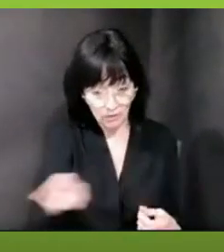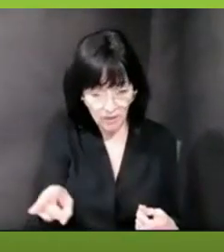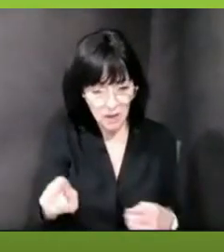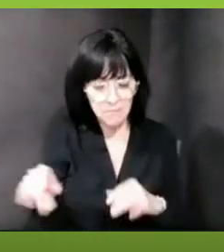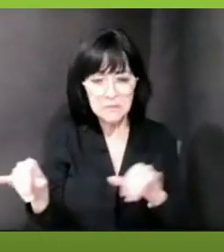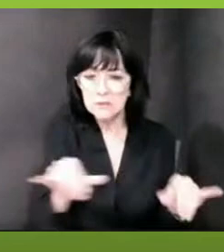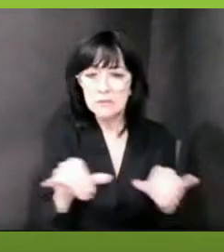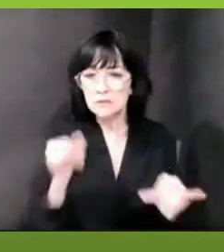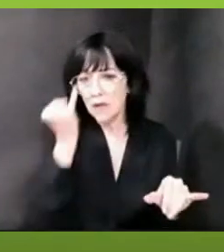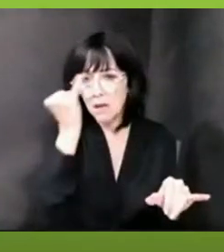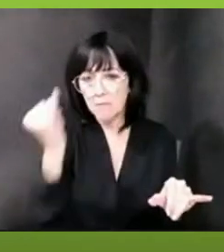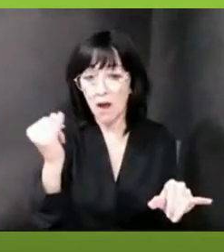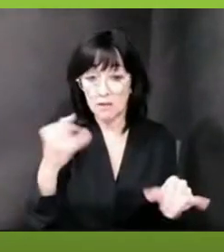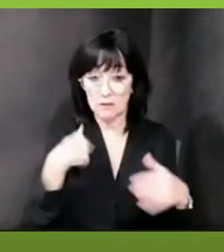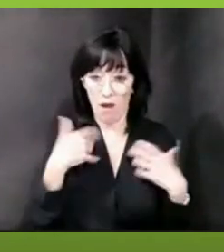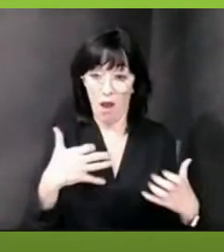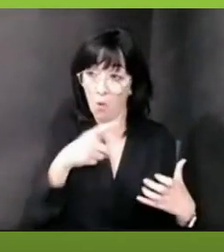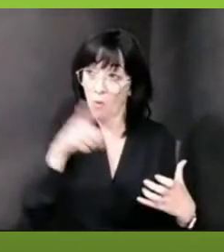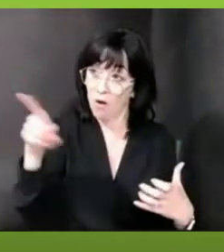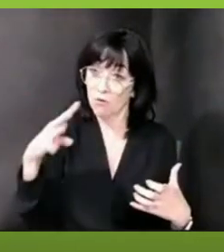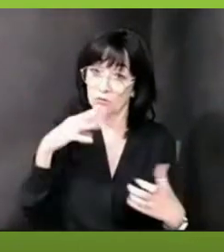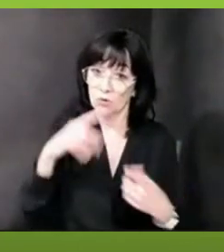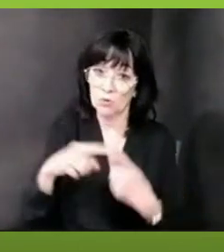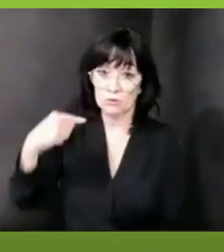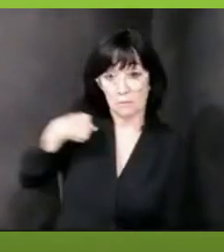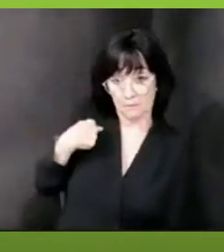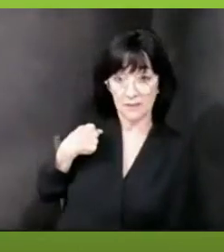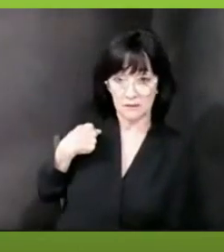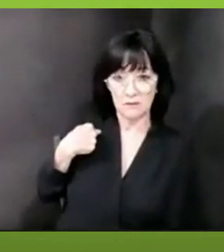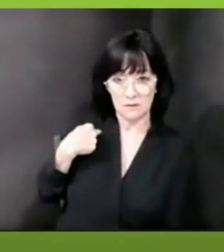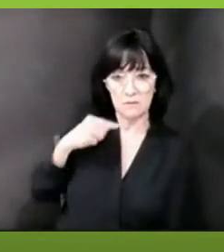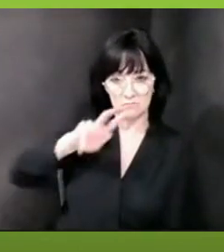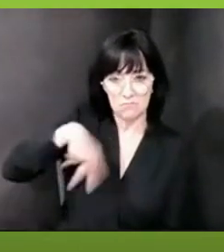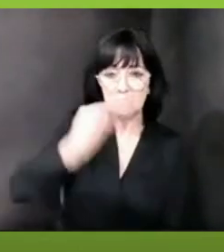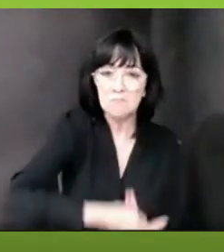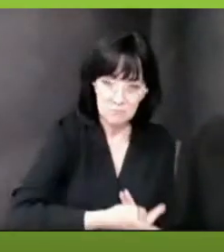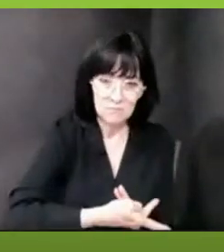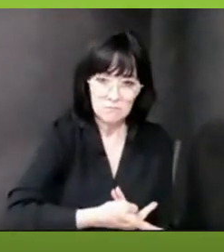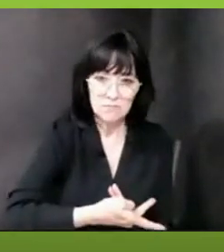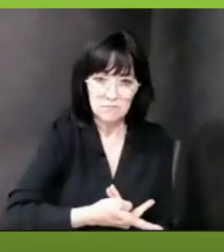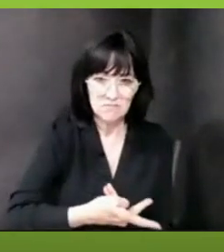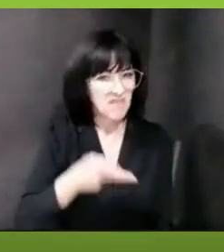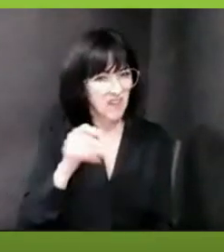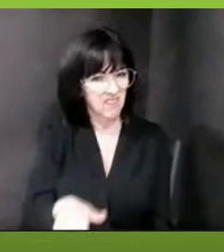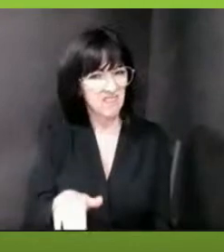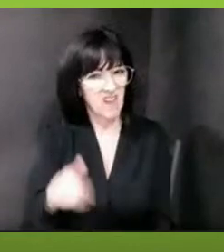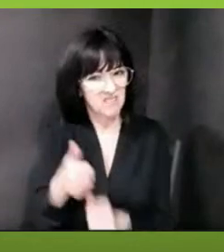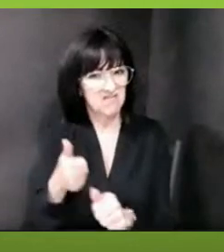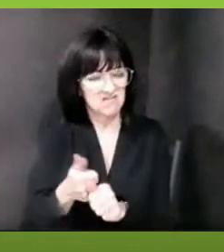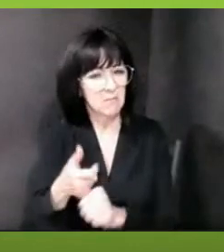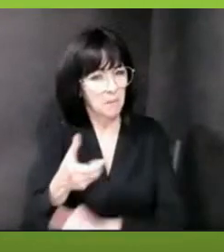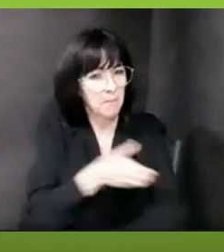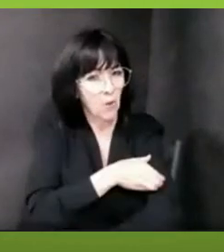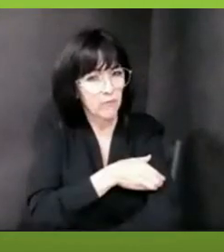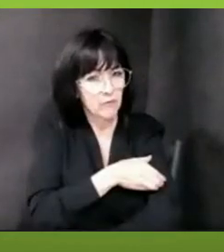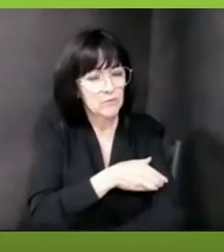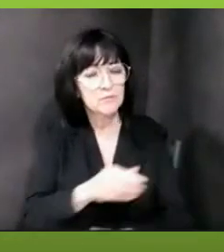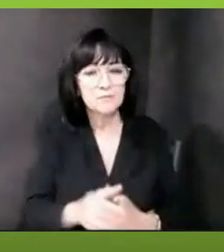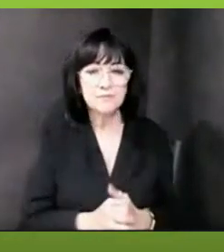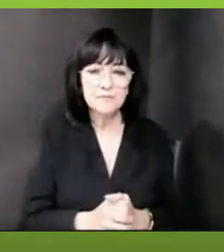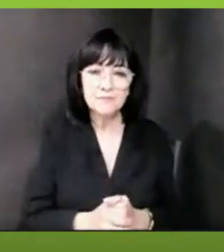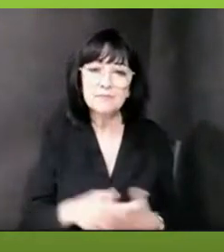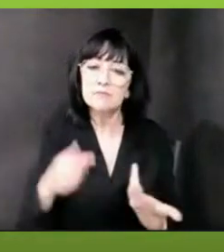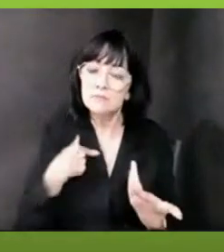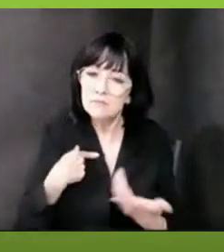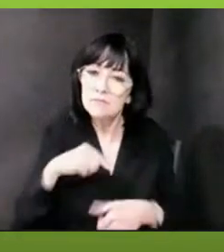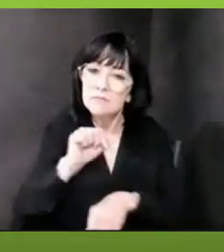to. And for me, that's very important. That's very powerful. I also work with the support staff